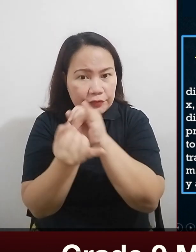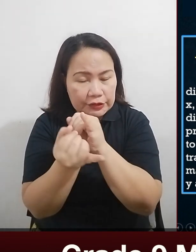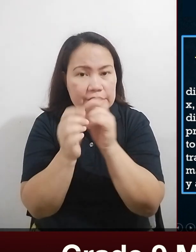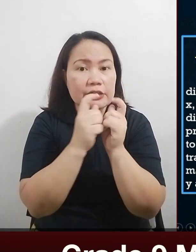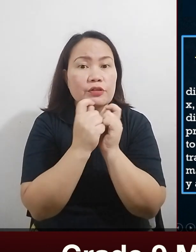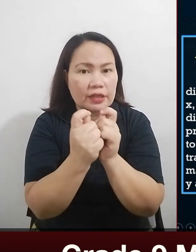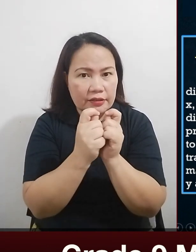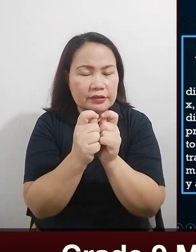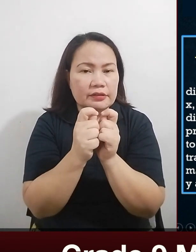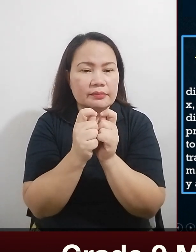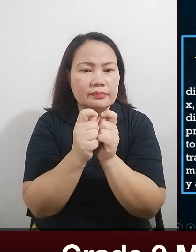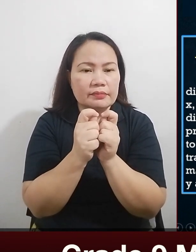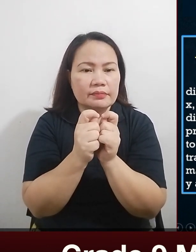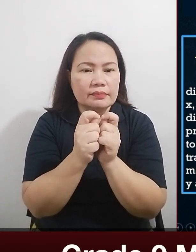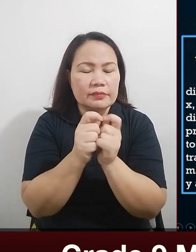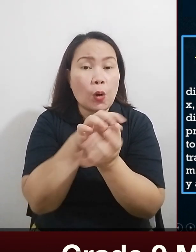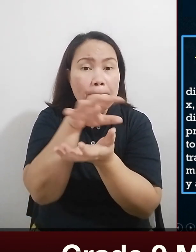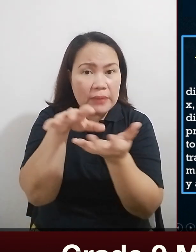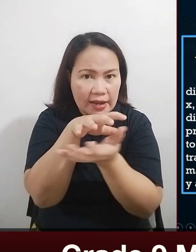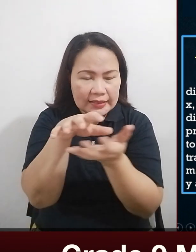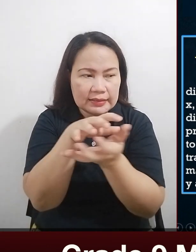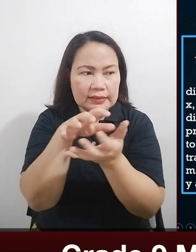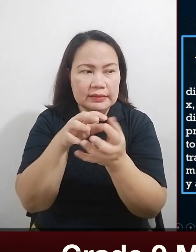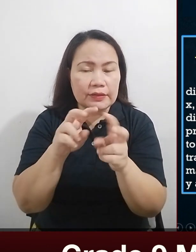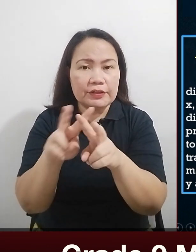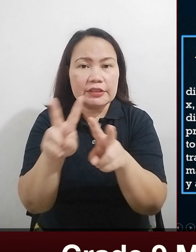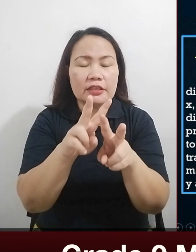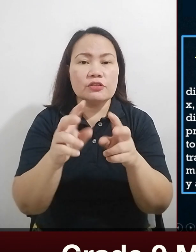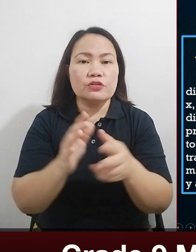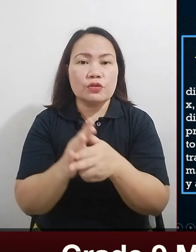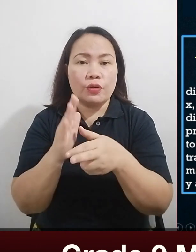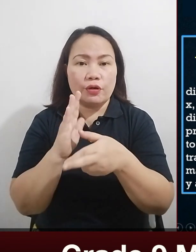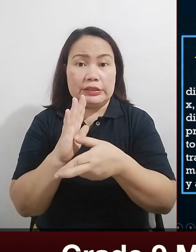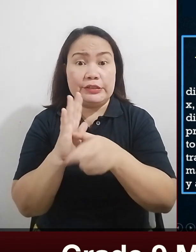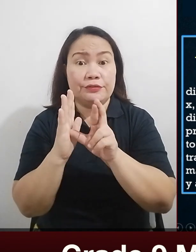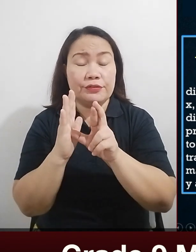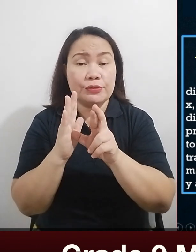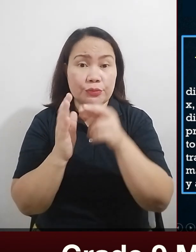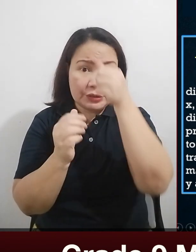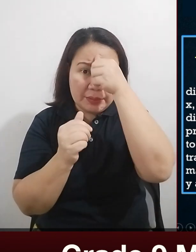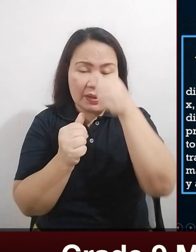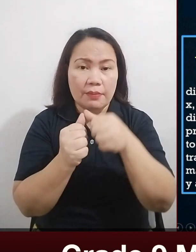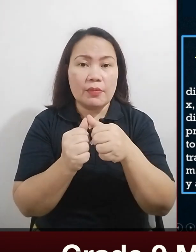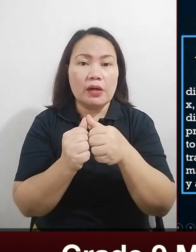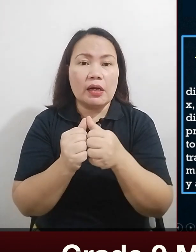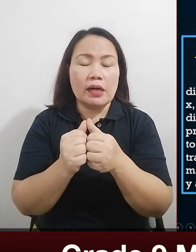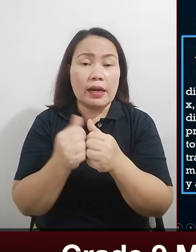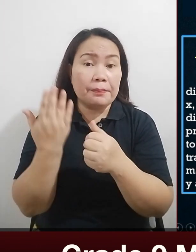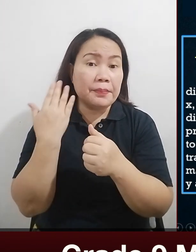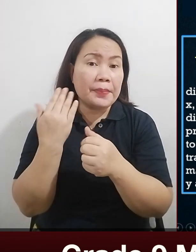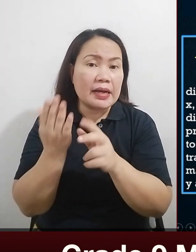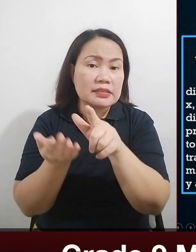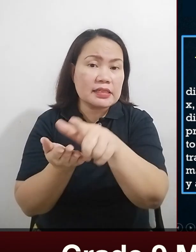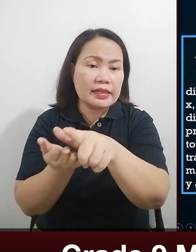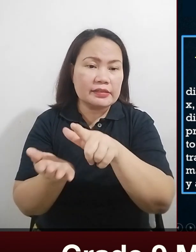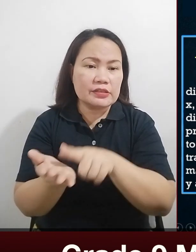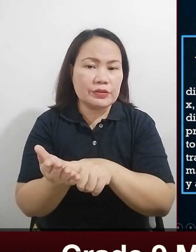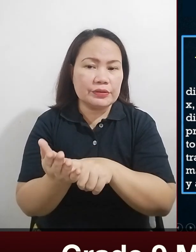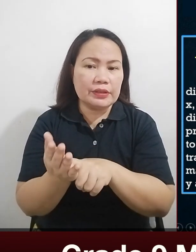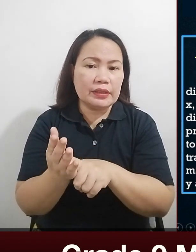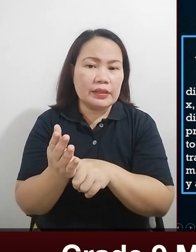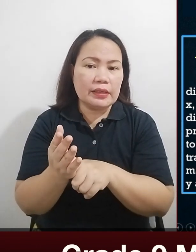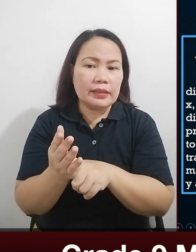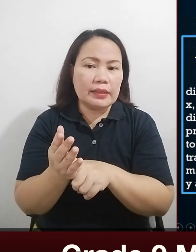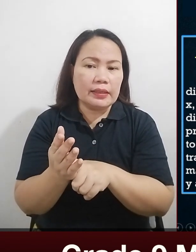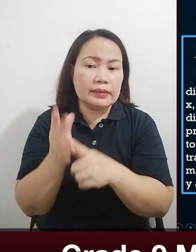last type of variation natin, the combined variation. So, dapat ma-recall natin kung paano natin translate yung